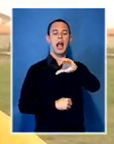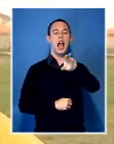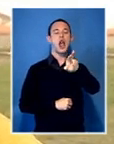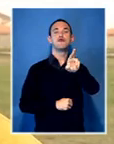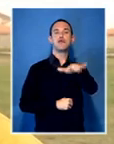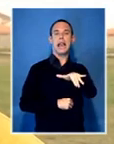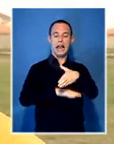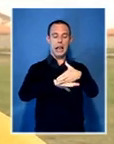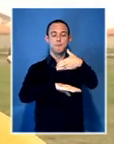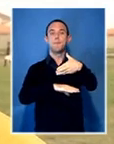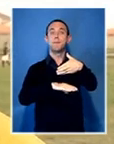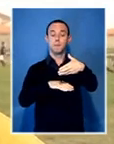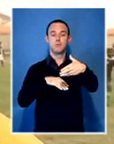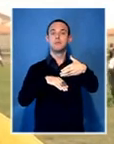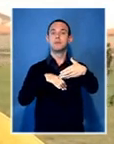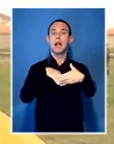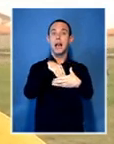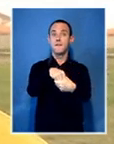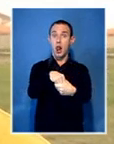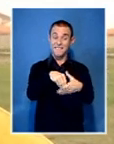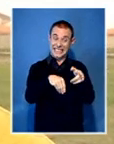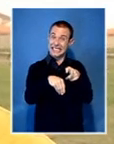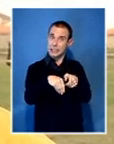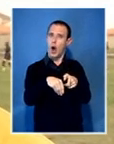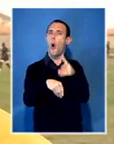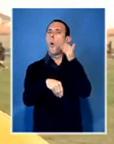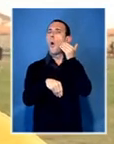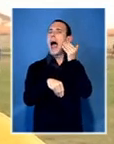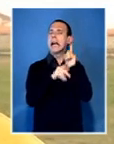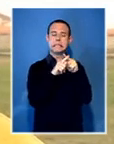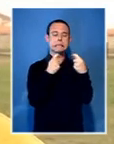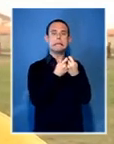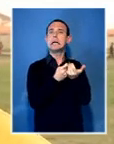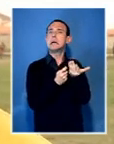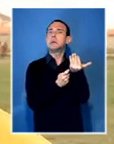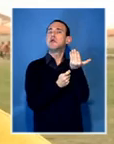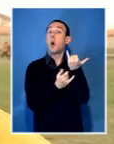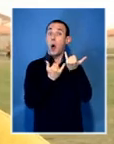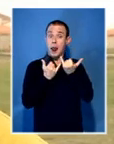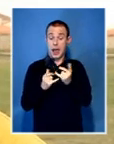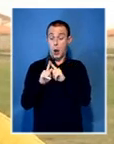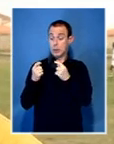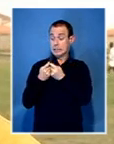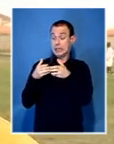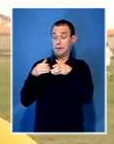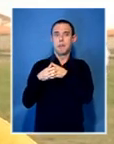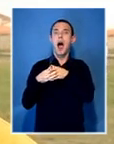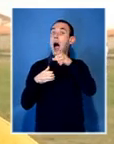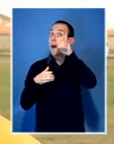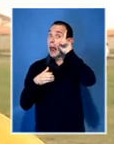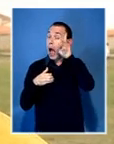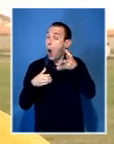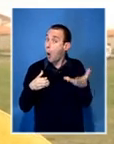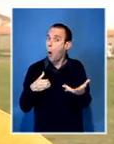that the Community Cup is mostly played by white teams, and as a black team or a team that comes from a